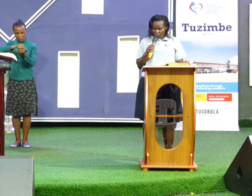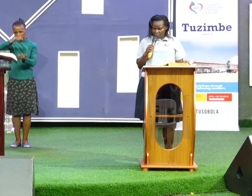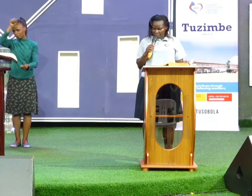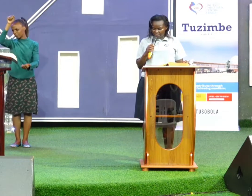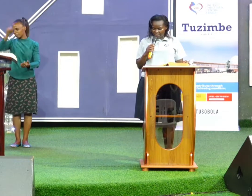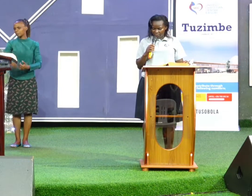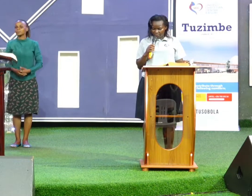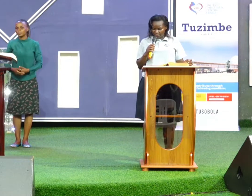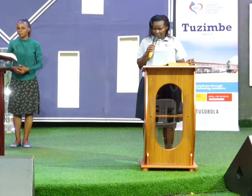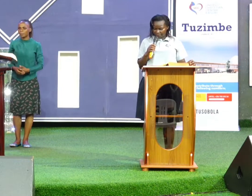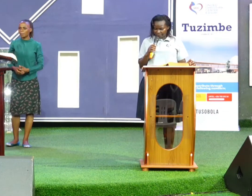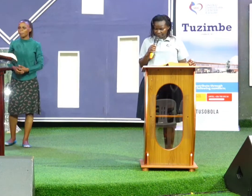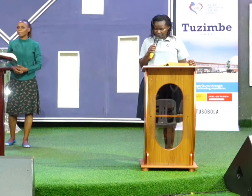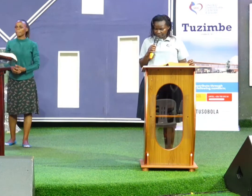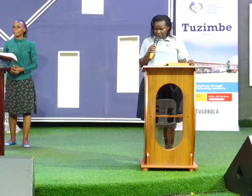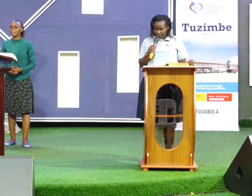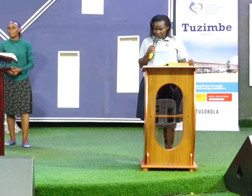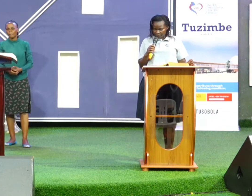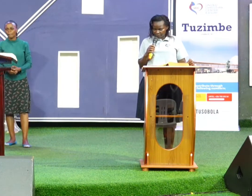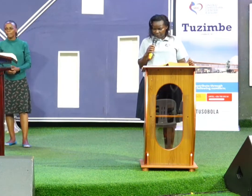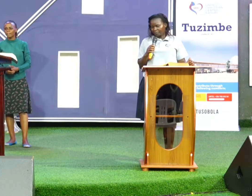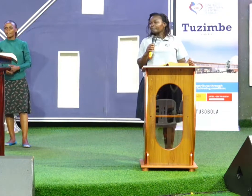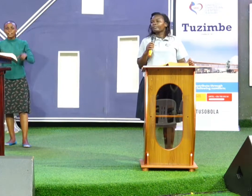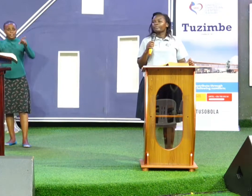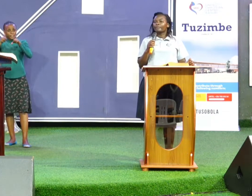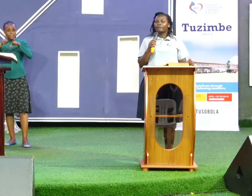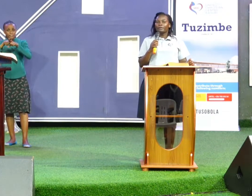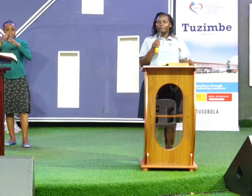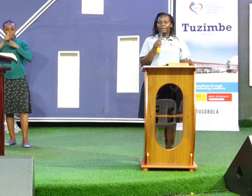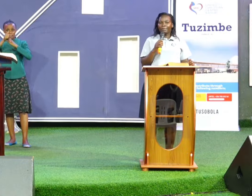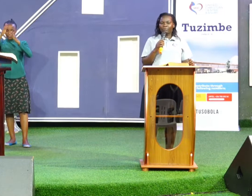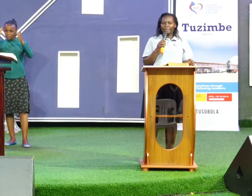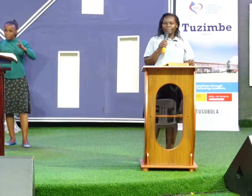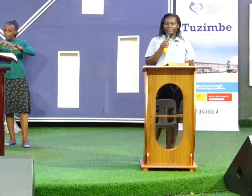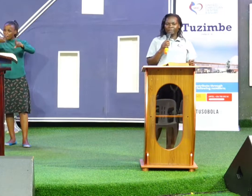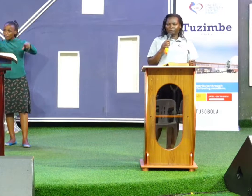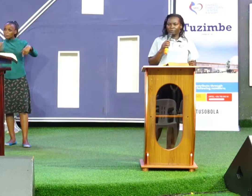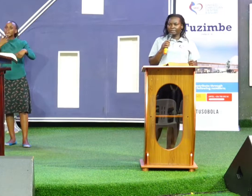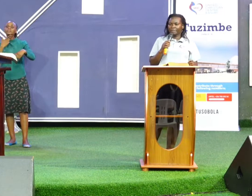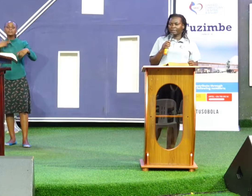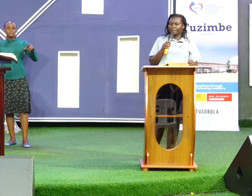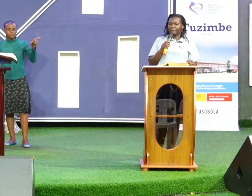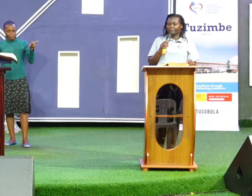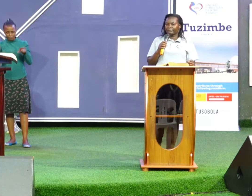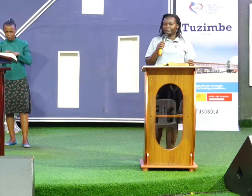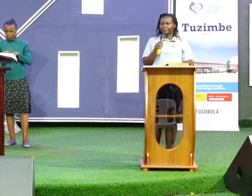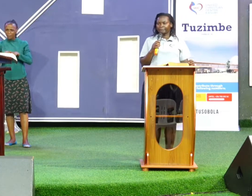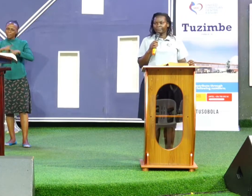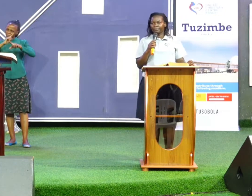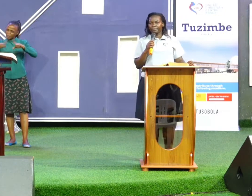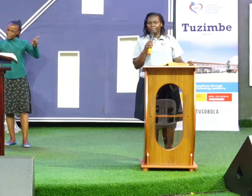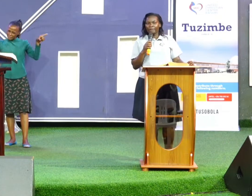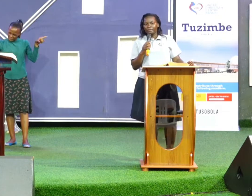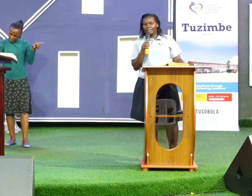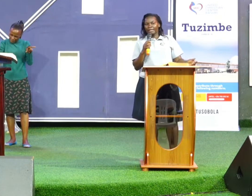maso g'okutegeera kwammwe. As leaders we need that. Ngaba kulembeze ekyo tucyetaaga. But even the